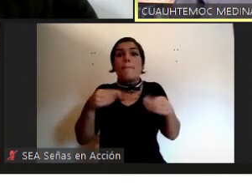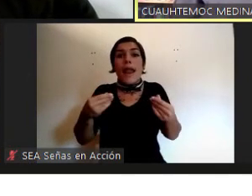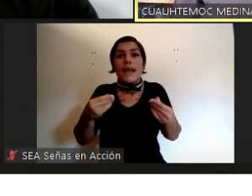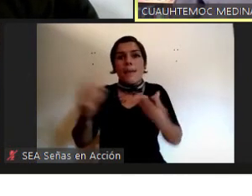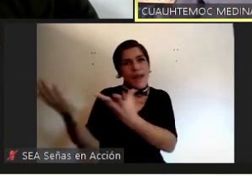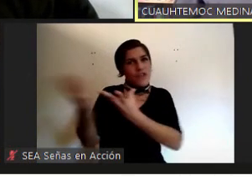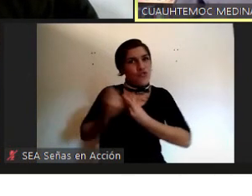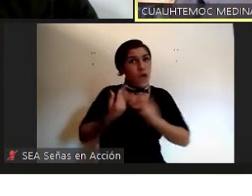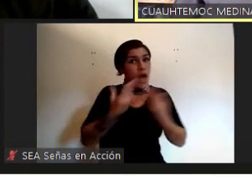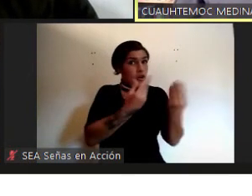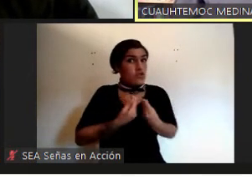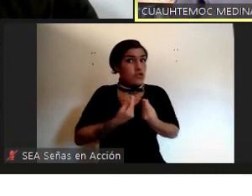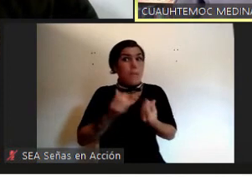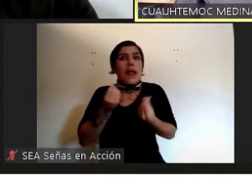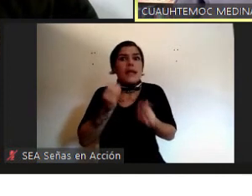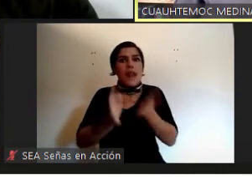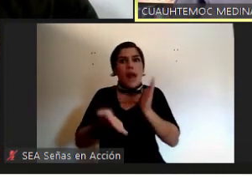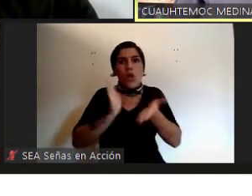to be